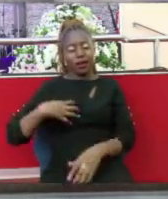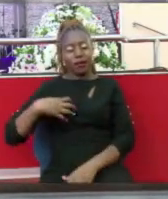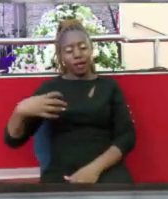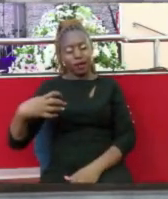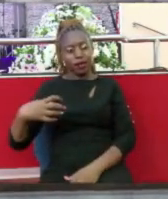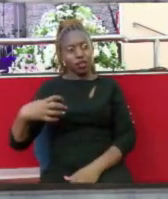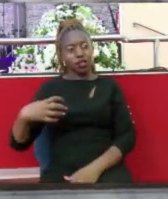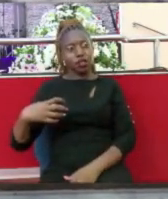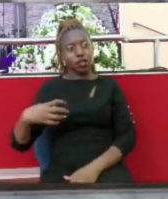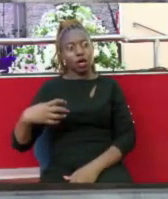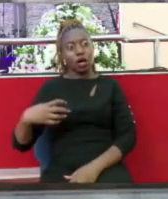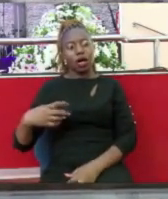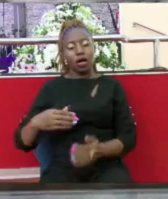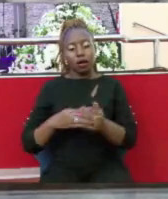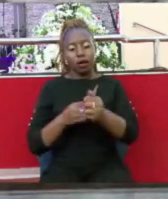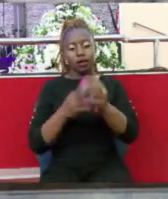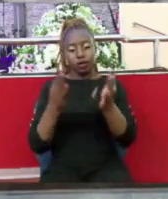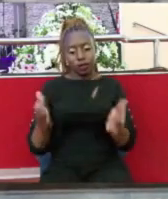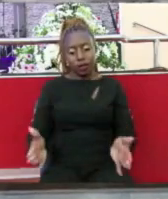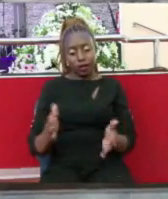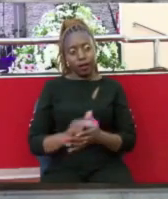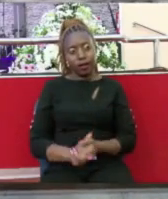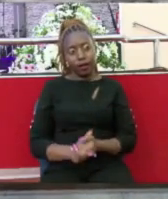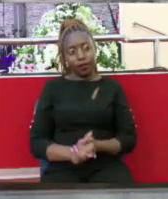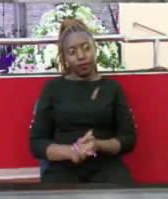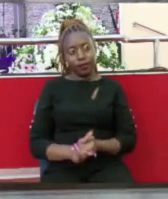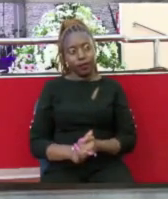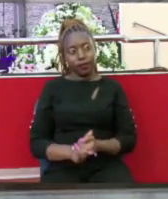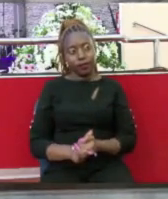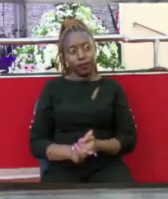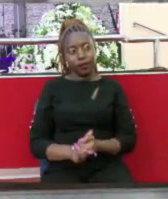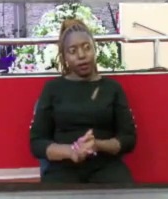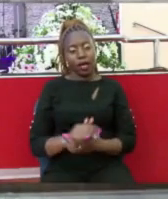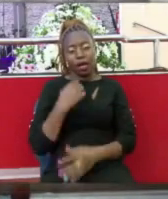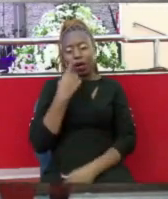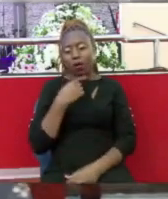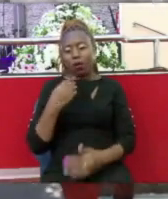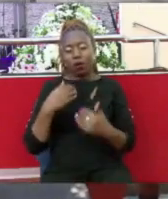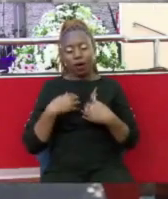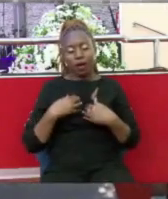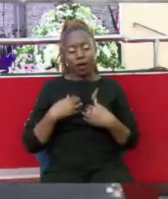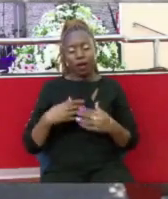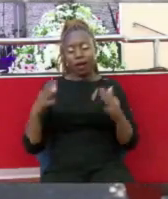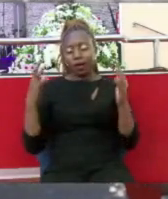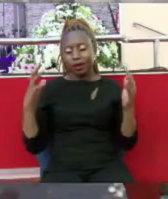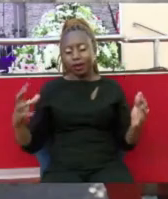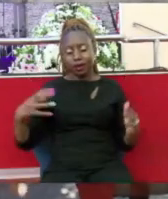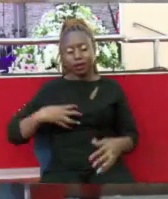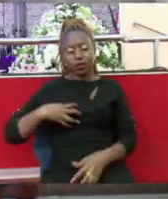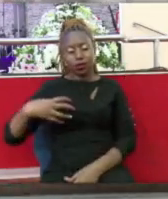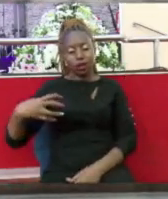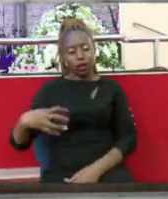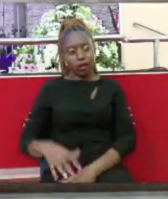ruler. Usikue yule kiongozi ambaye alikuwa mdogo. Who had great possessions. Ambaye alikuwa na mali nyingi. He was